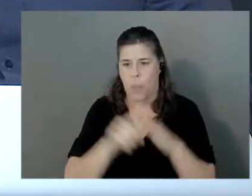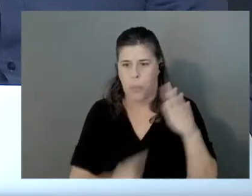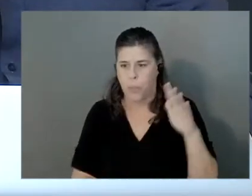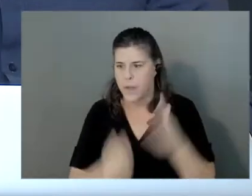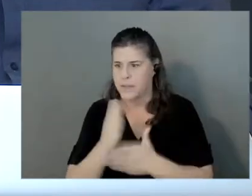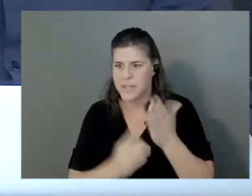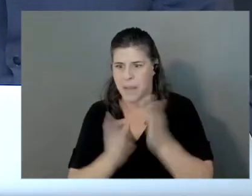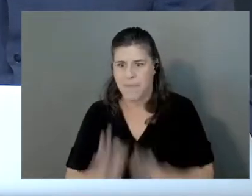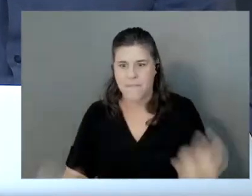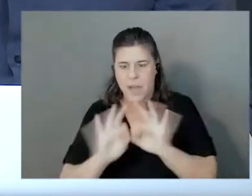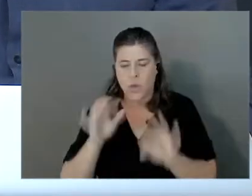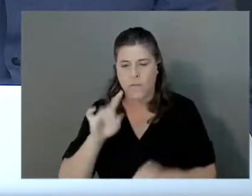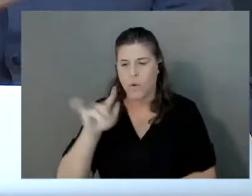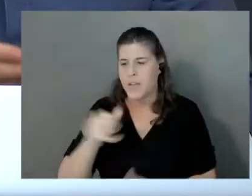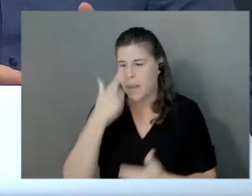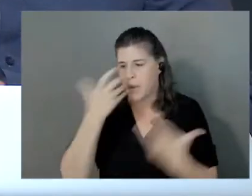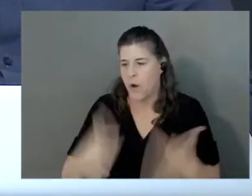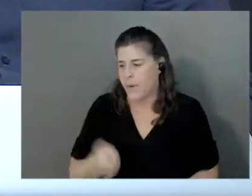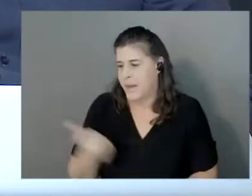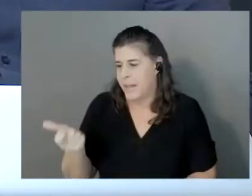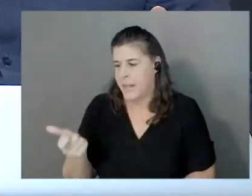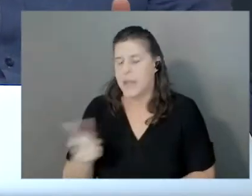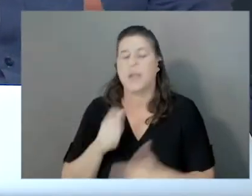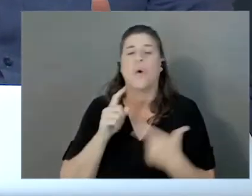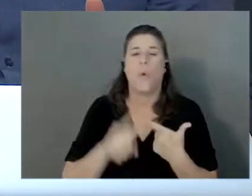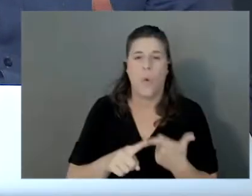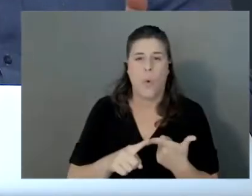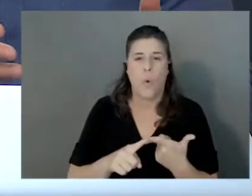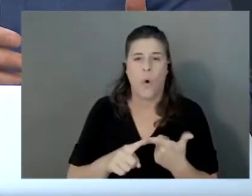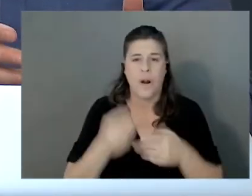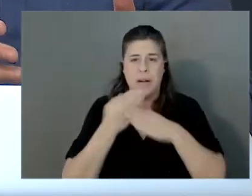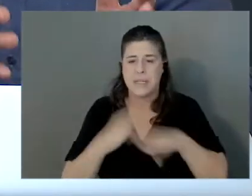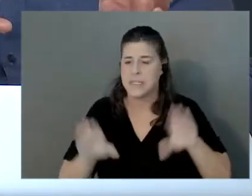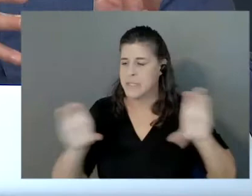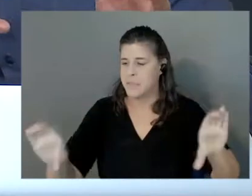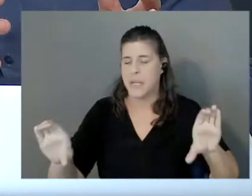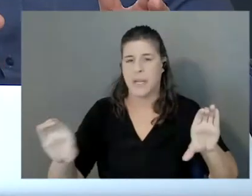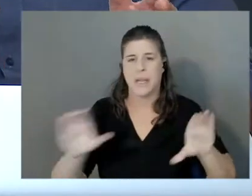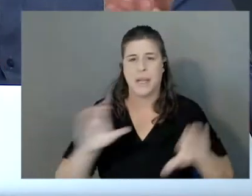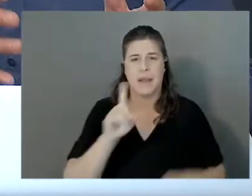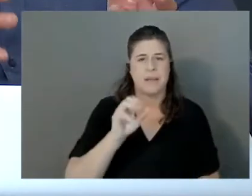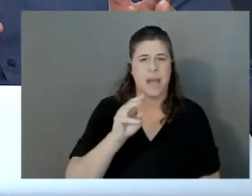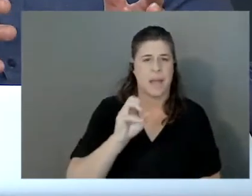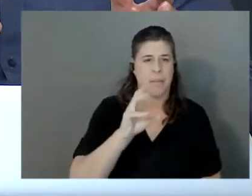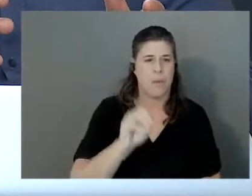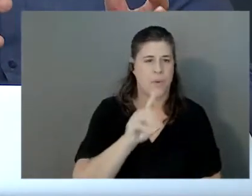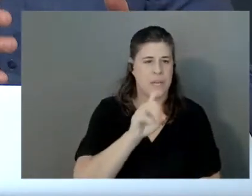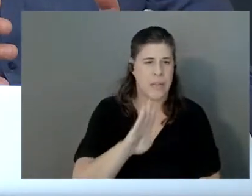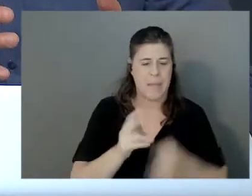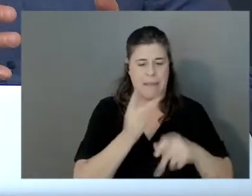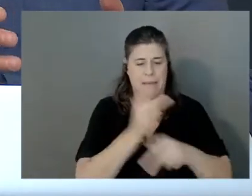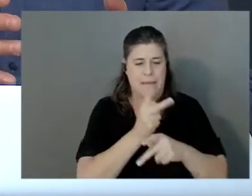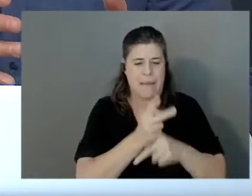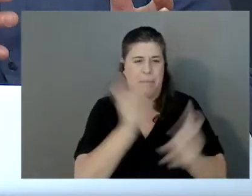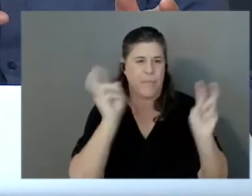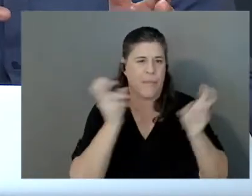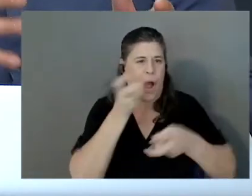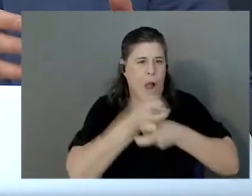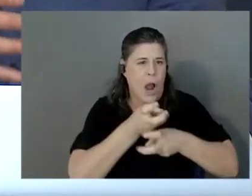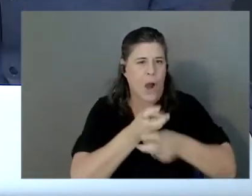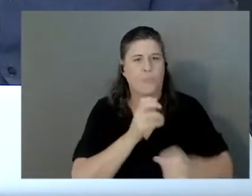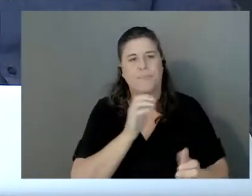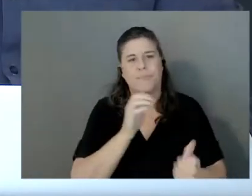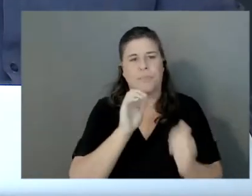when deleting it. Or splitting the data between DynamoDB, like keeping just the hot data, highly frequently accessed